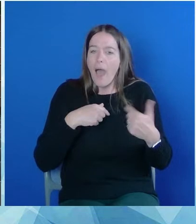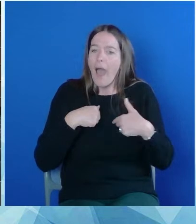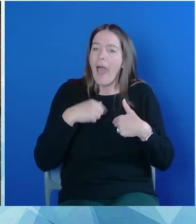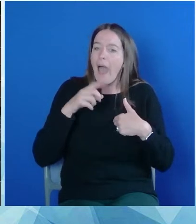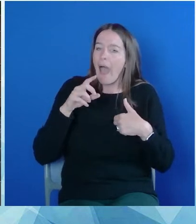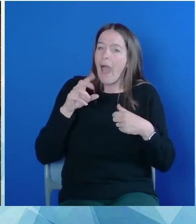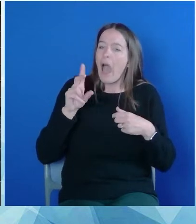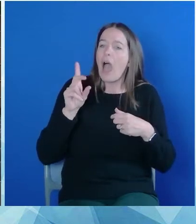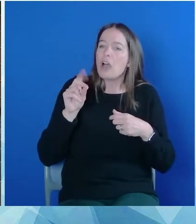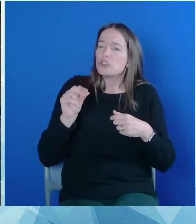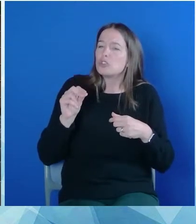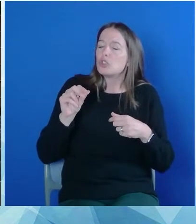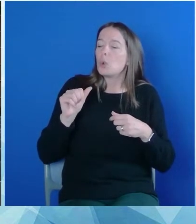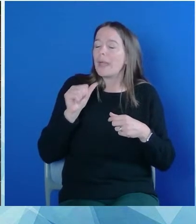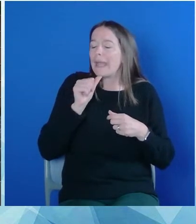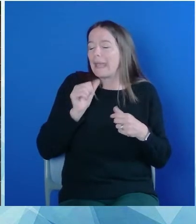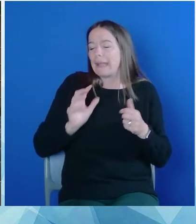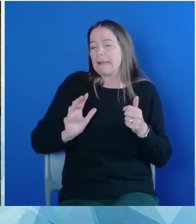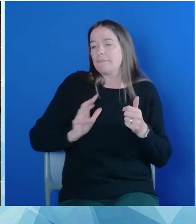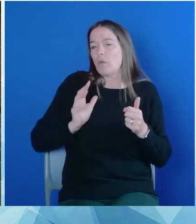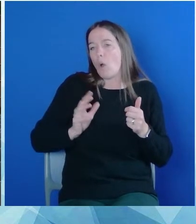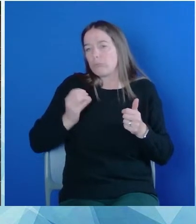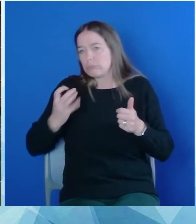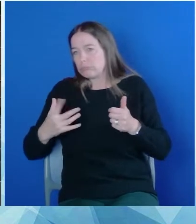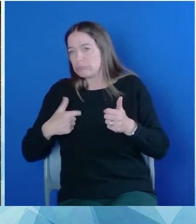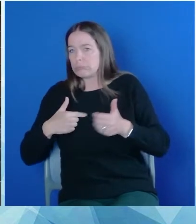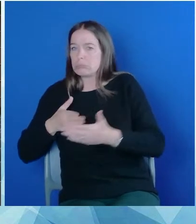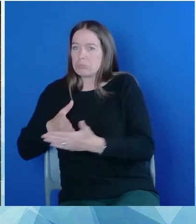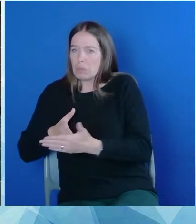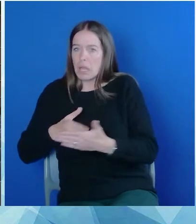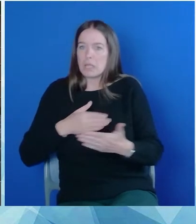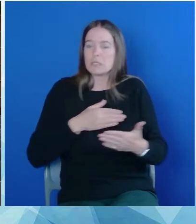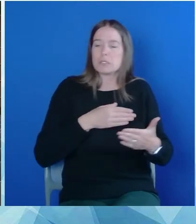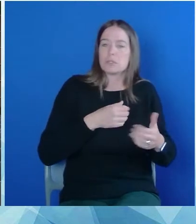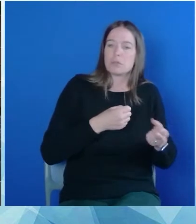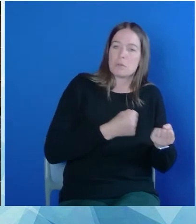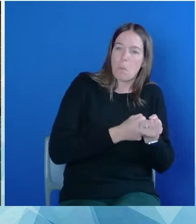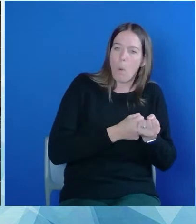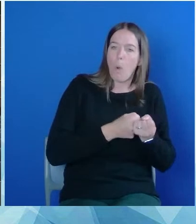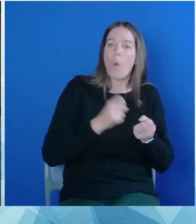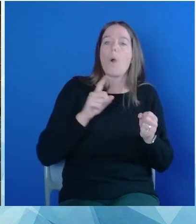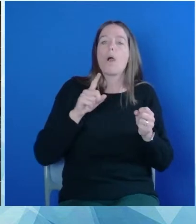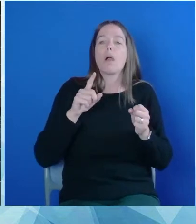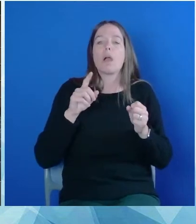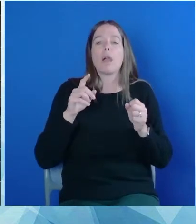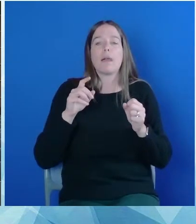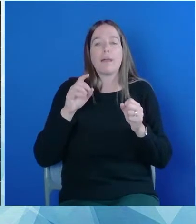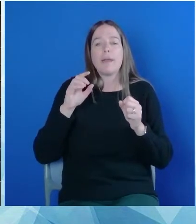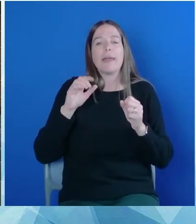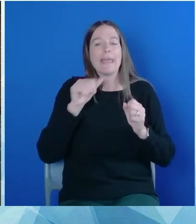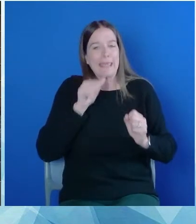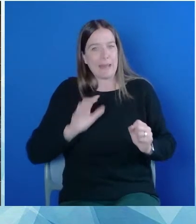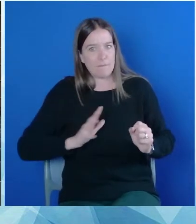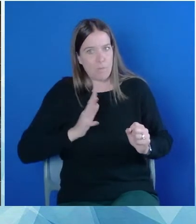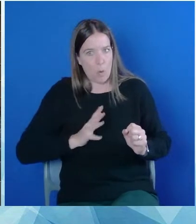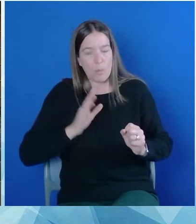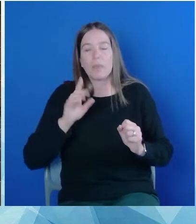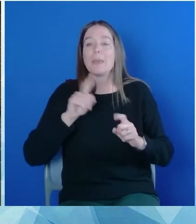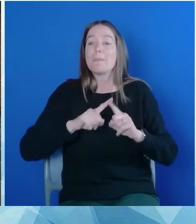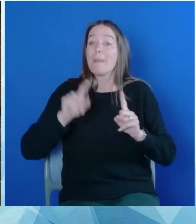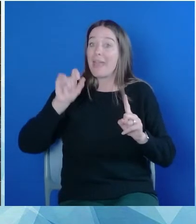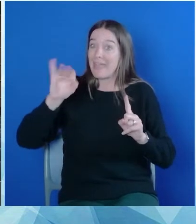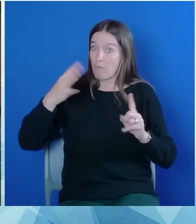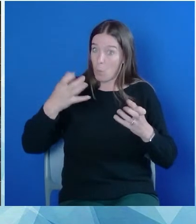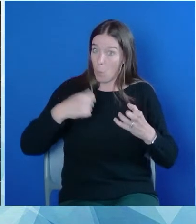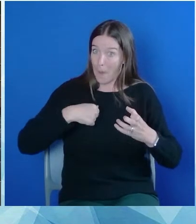want me to actually file an official position, testify at a committee hearing or something like that, it would be better